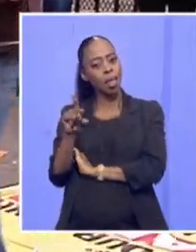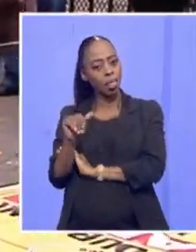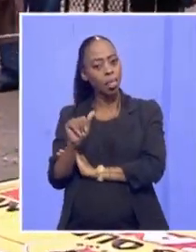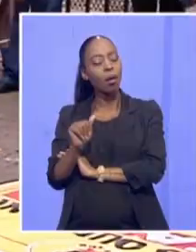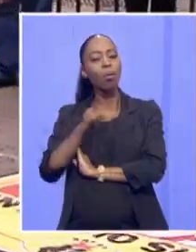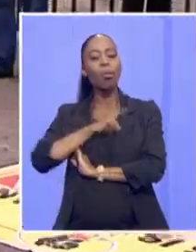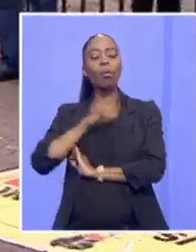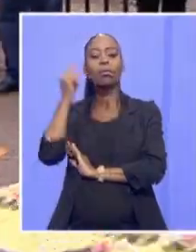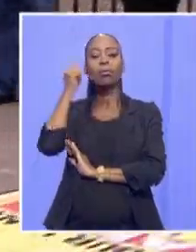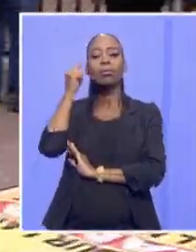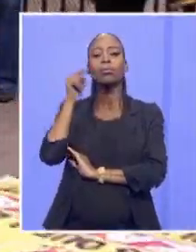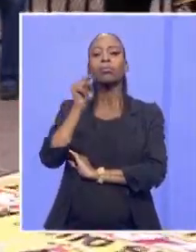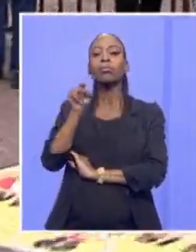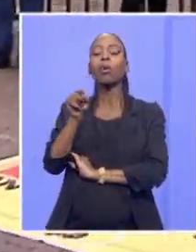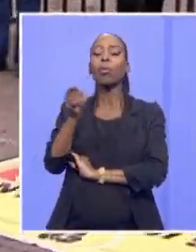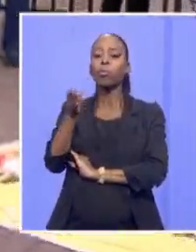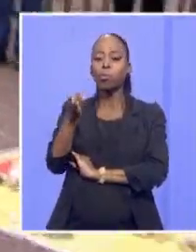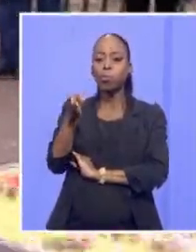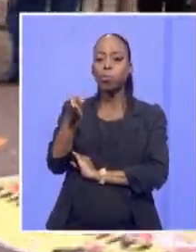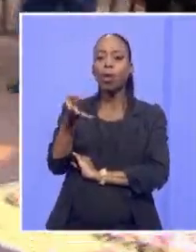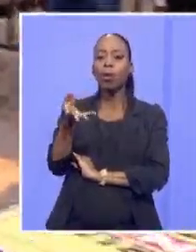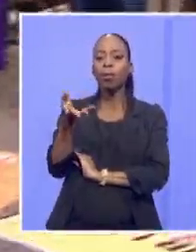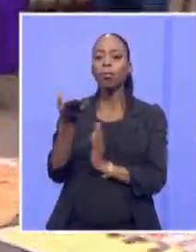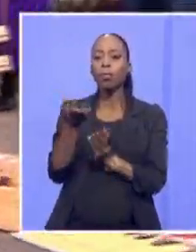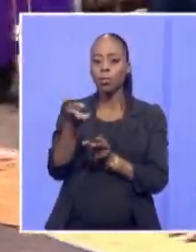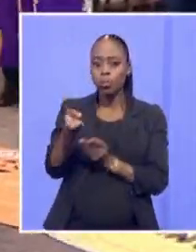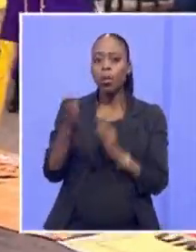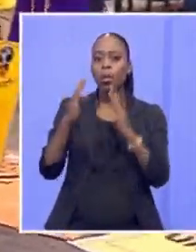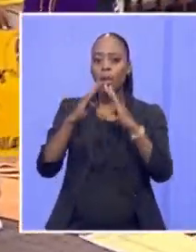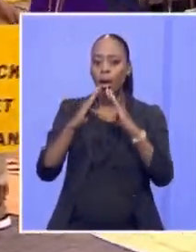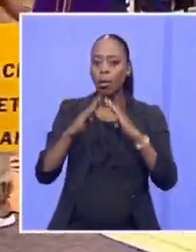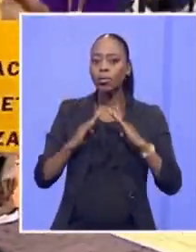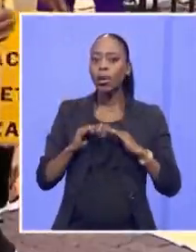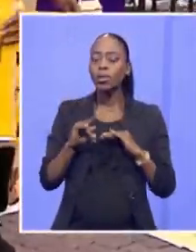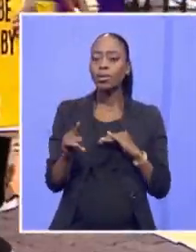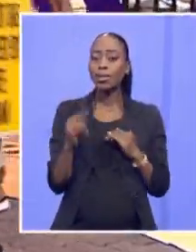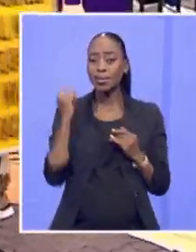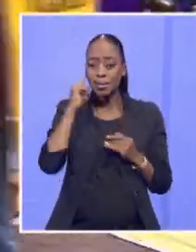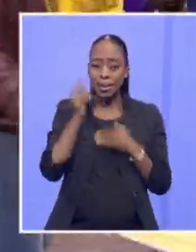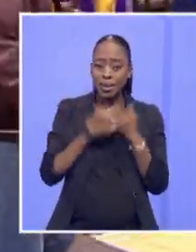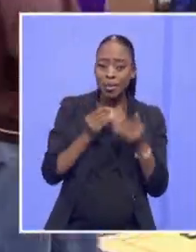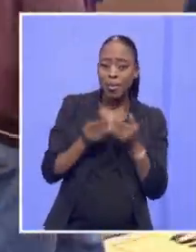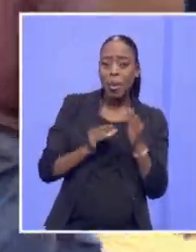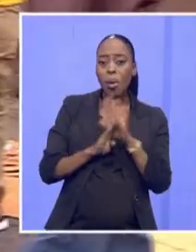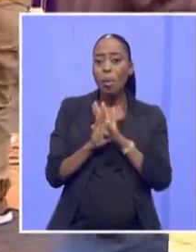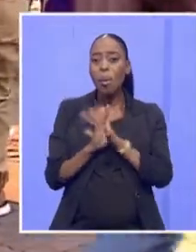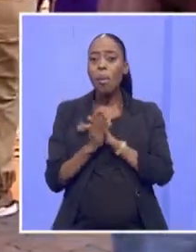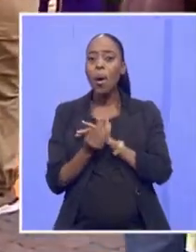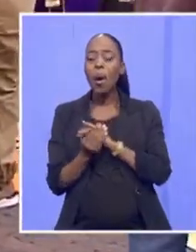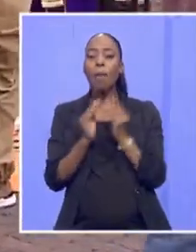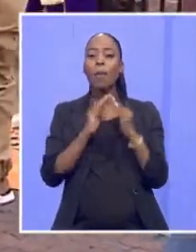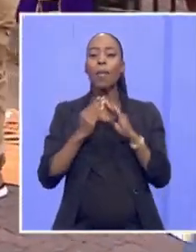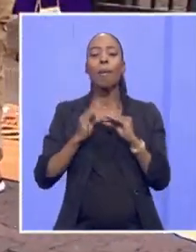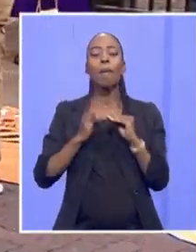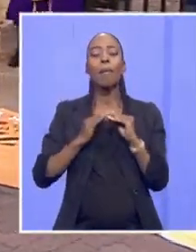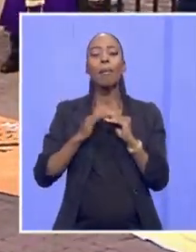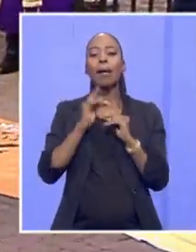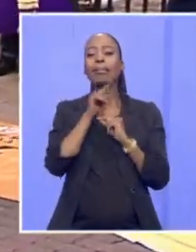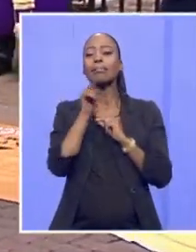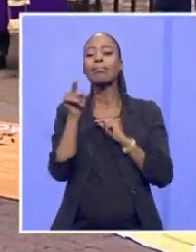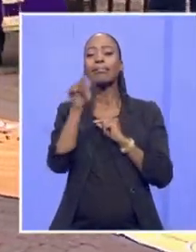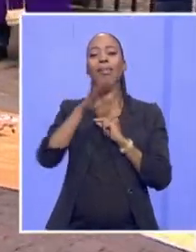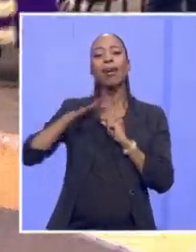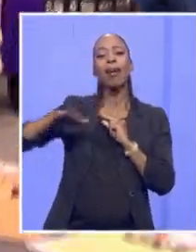that she is in that complex. What progress are they making, and what are you hearing, particularly from residents in the area as